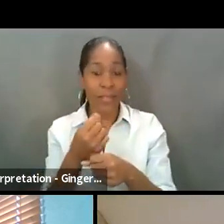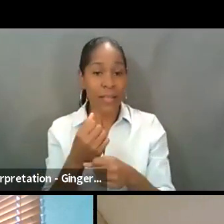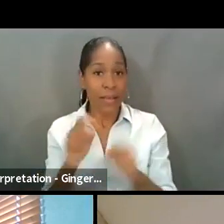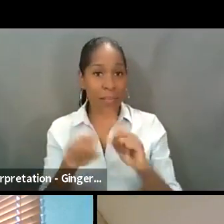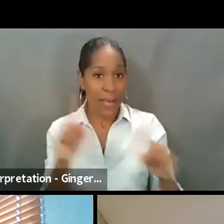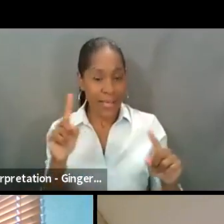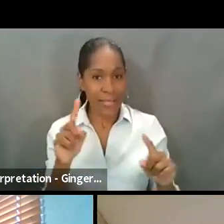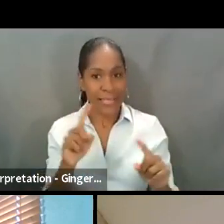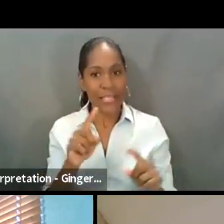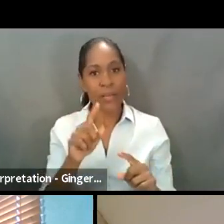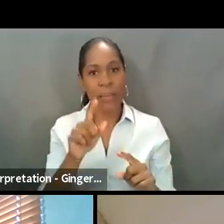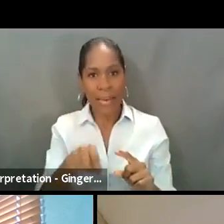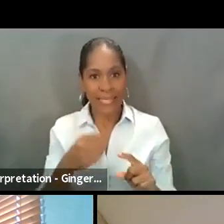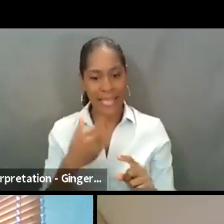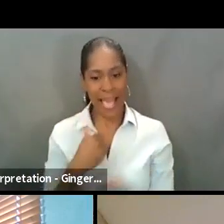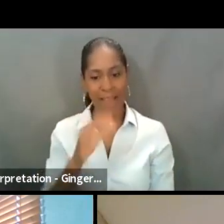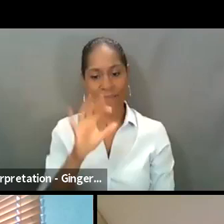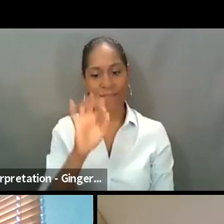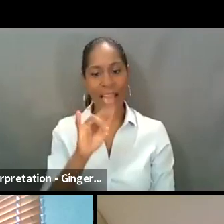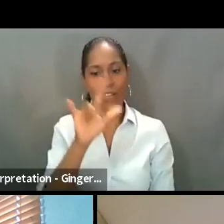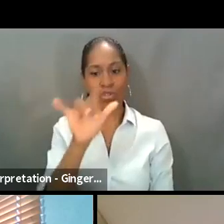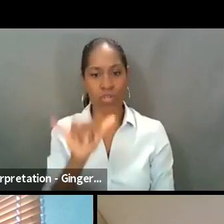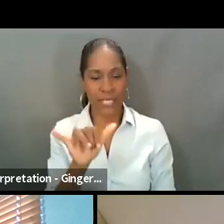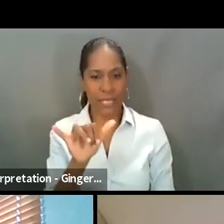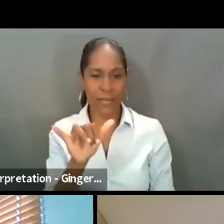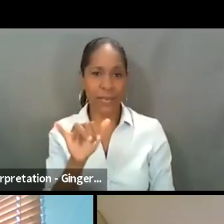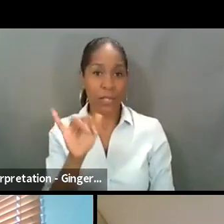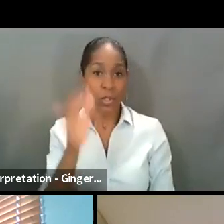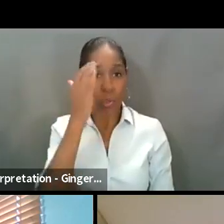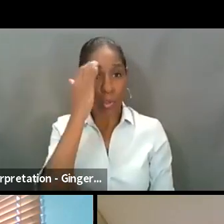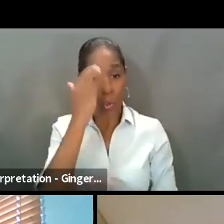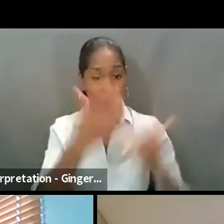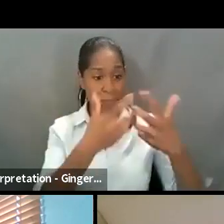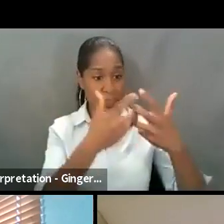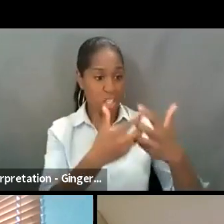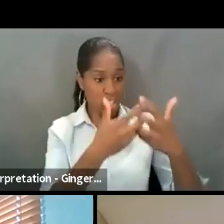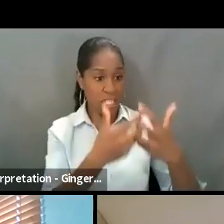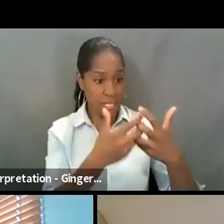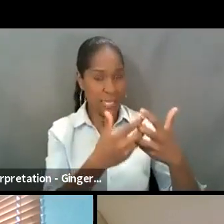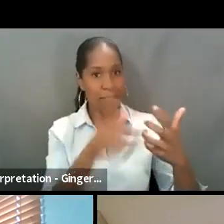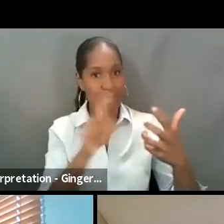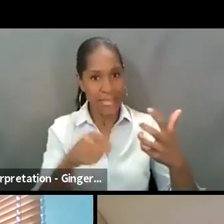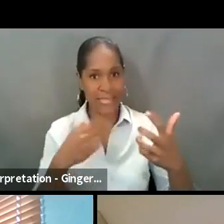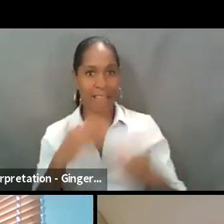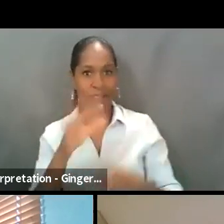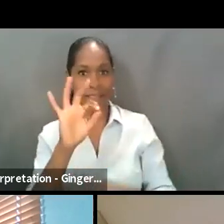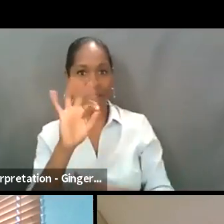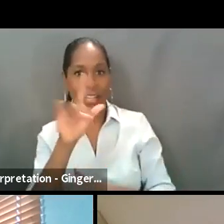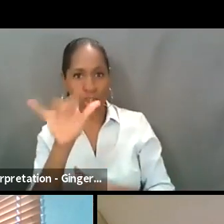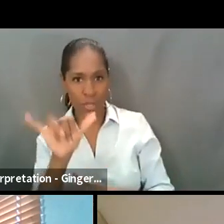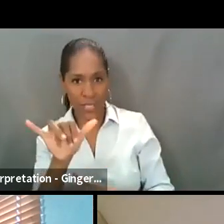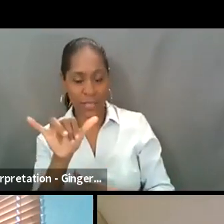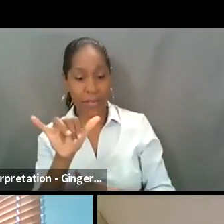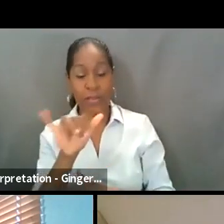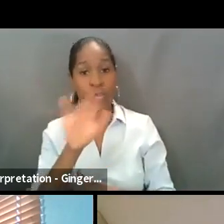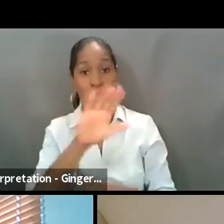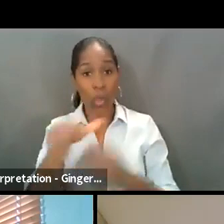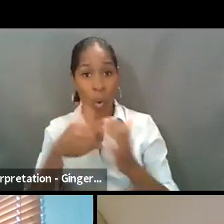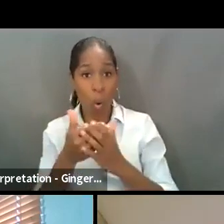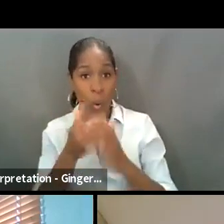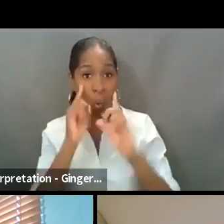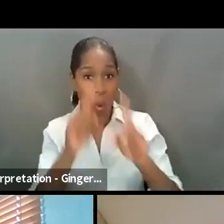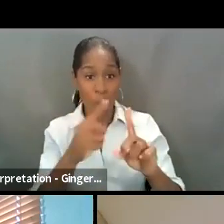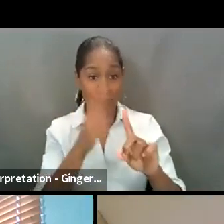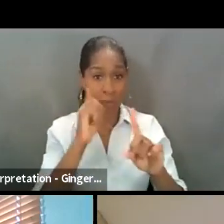without the factory. It's just kind of, like a machine sitting on the sidewalk. So its whole goal is to get to the factory, and our